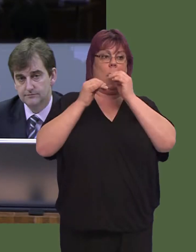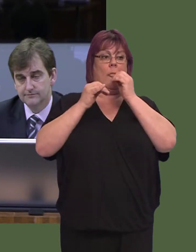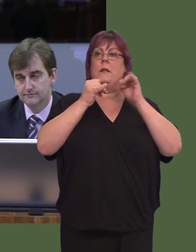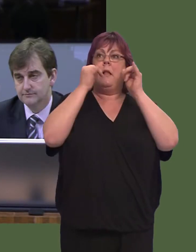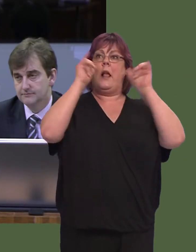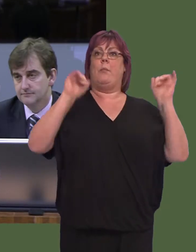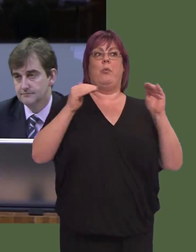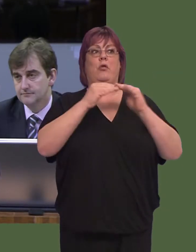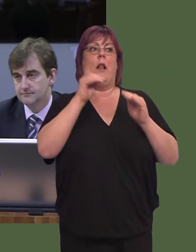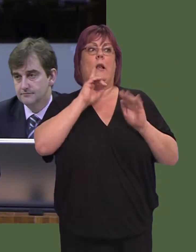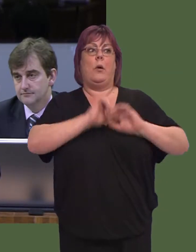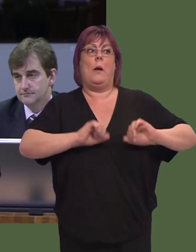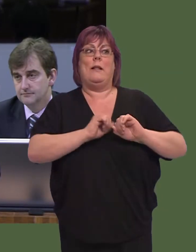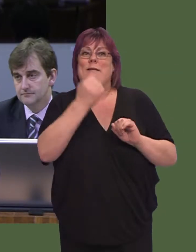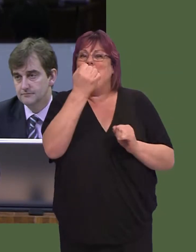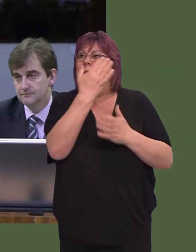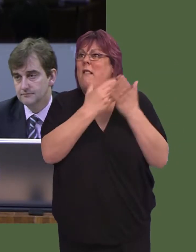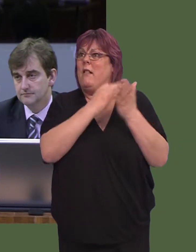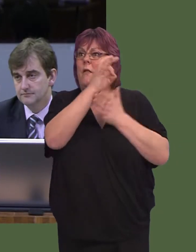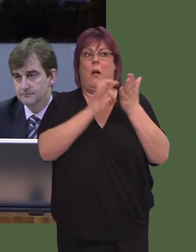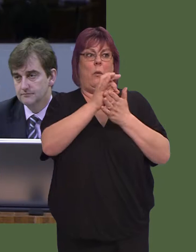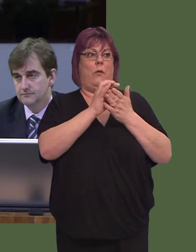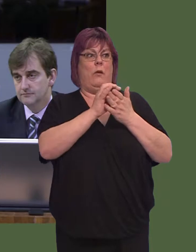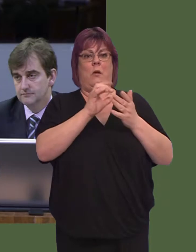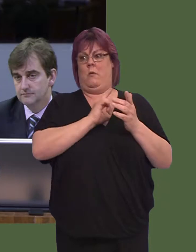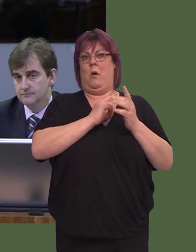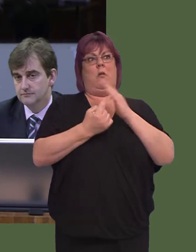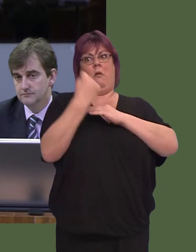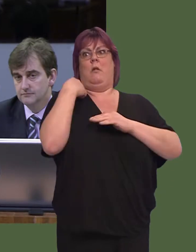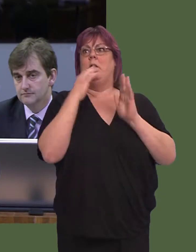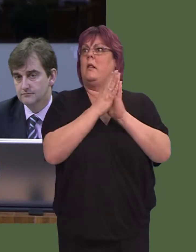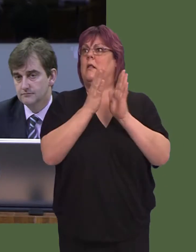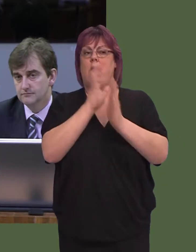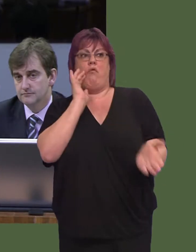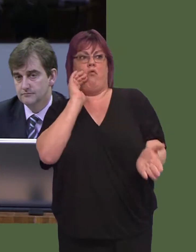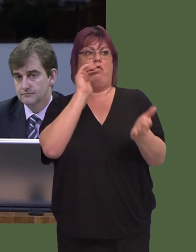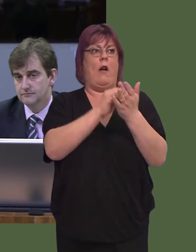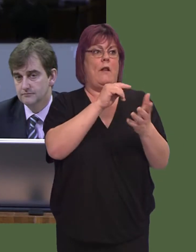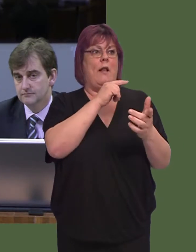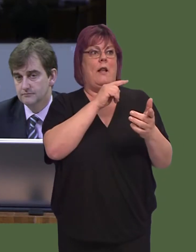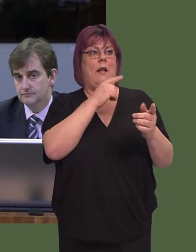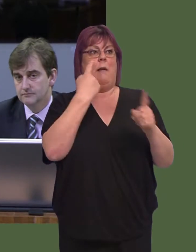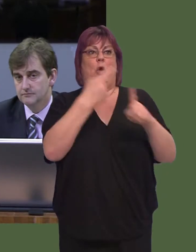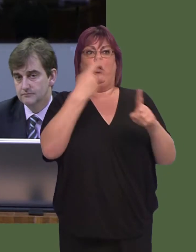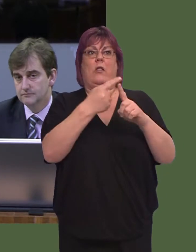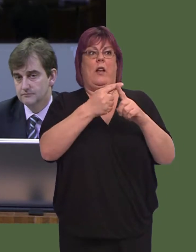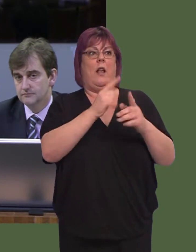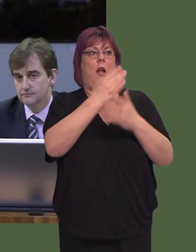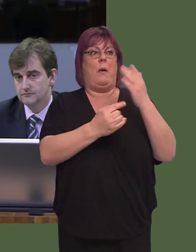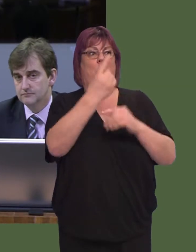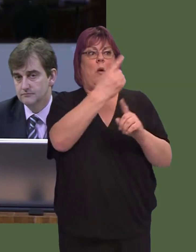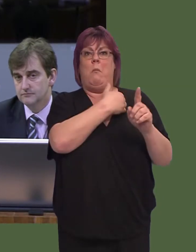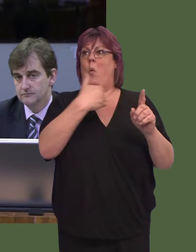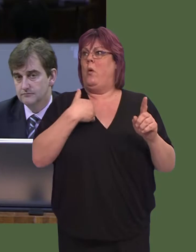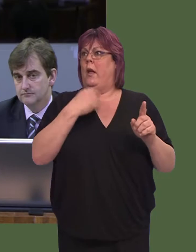a lady waited 10.5 hours for the ambulance to turn up on Sunday and getting admitted to A&E at 1:15 in the